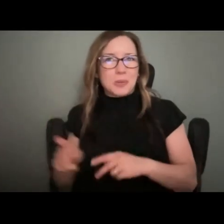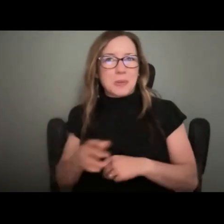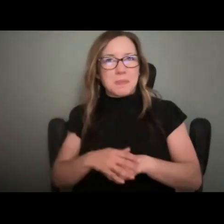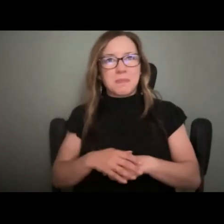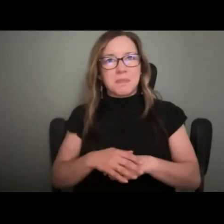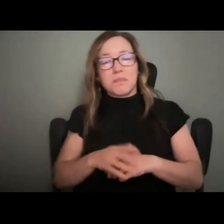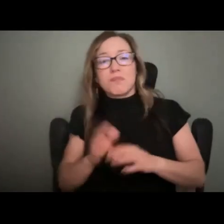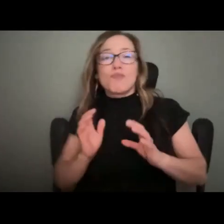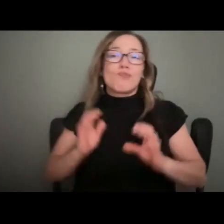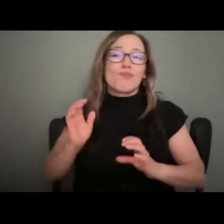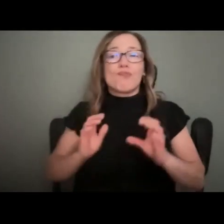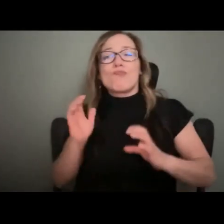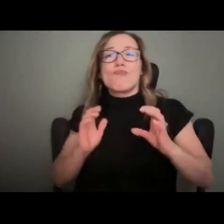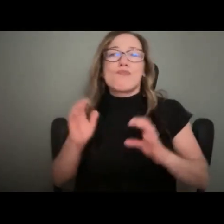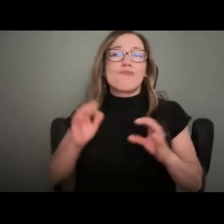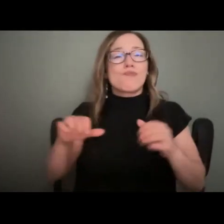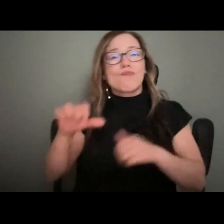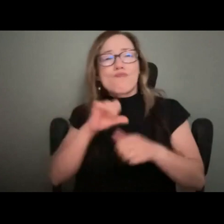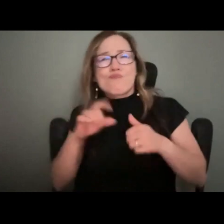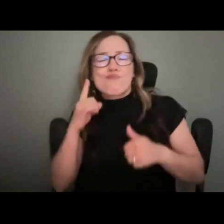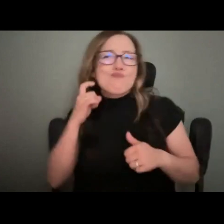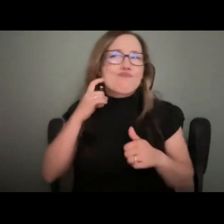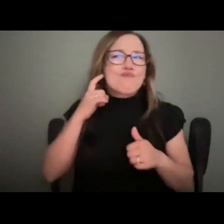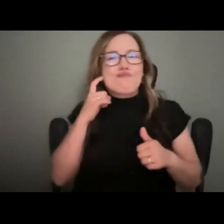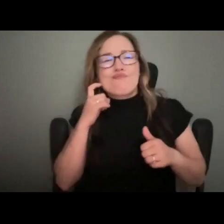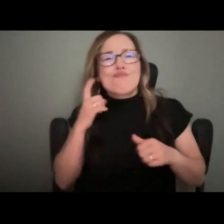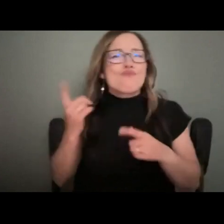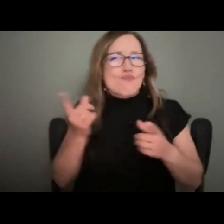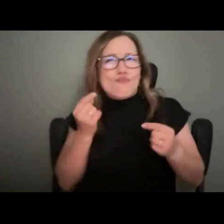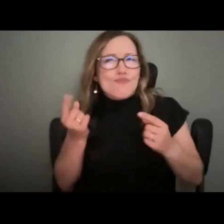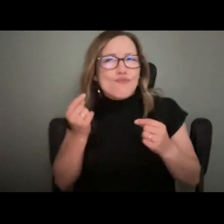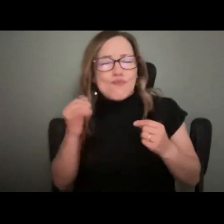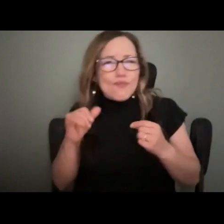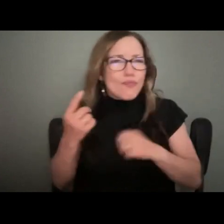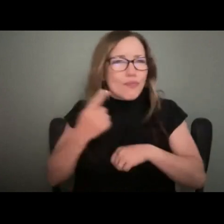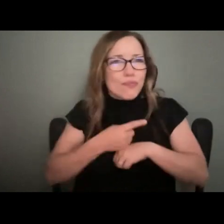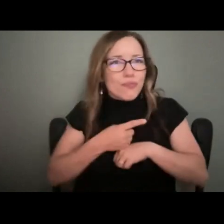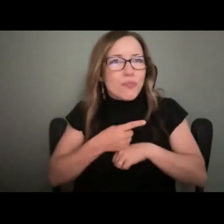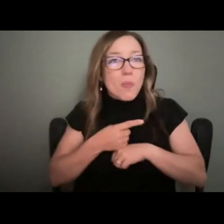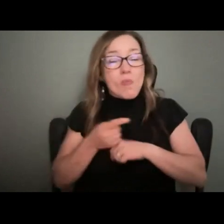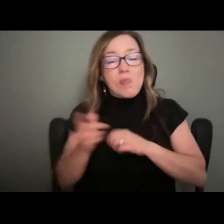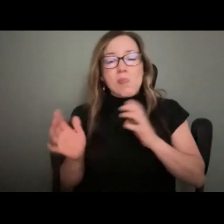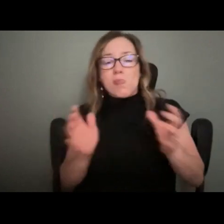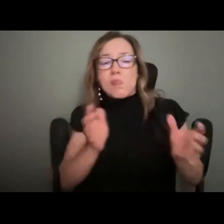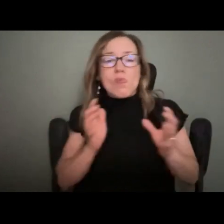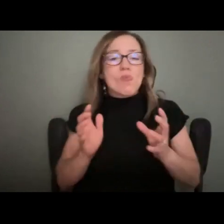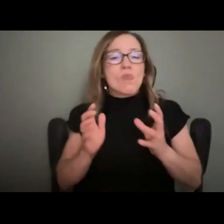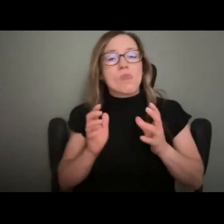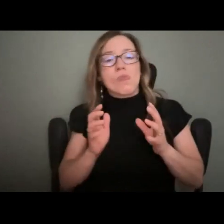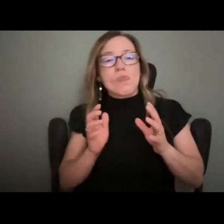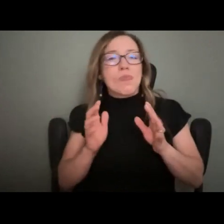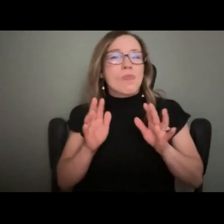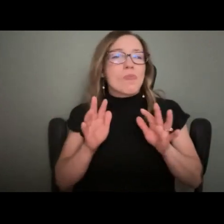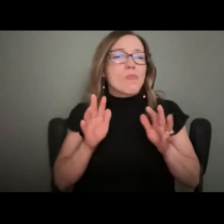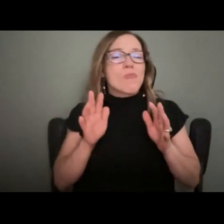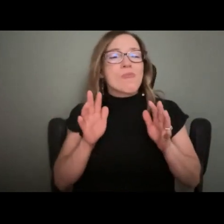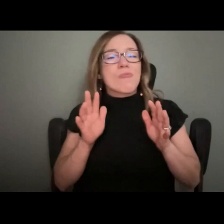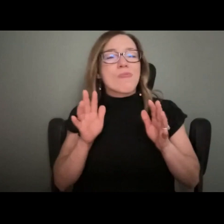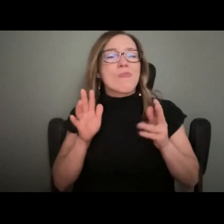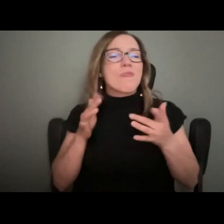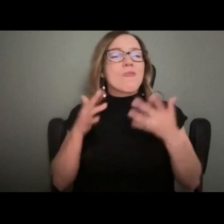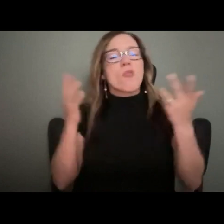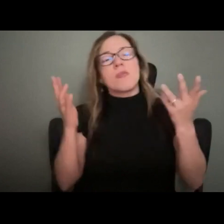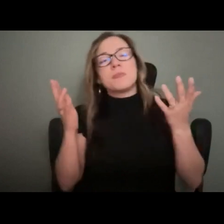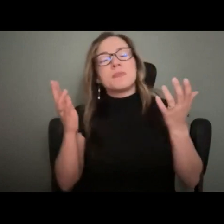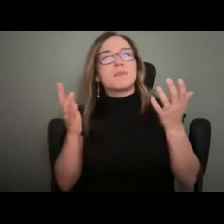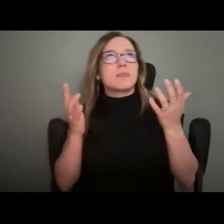they'd be chatting with each other, speculating about what the group had done that day, and talking kind of wistfully about the field trips that maybe they